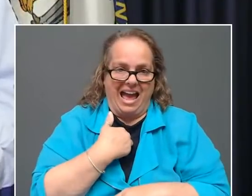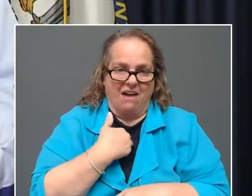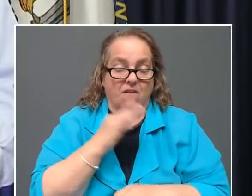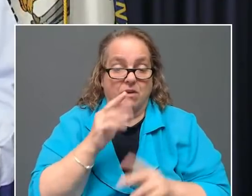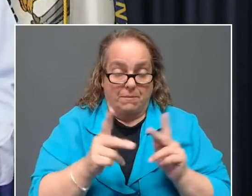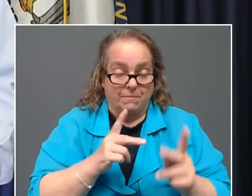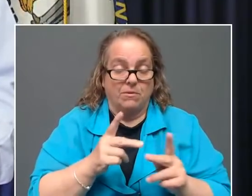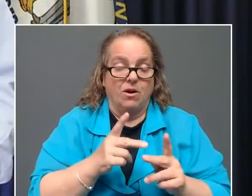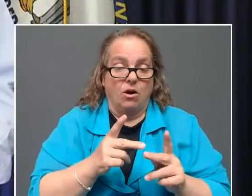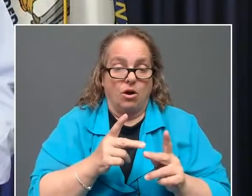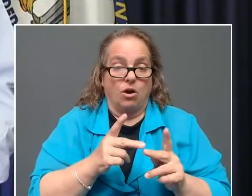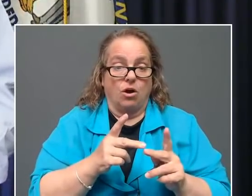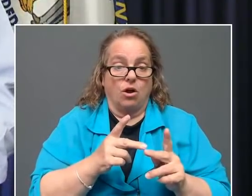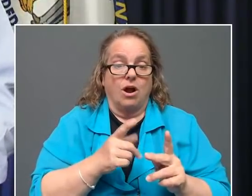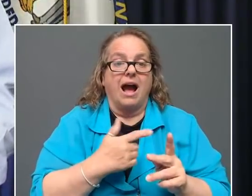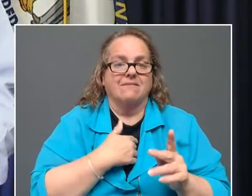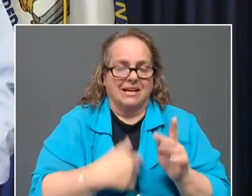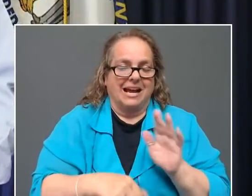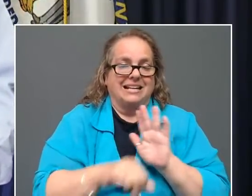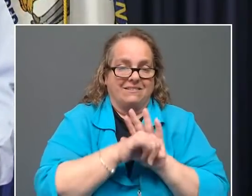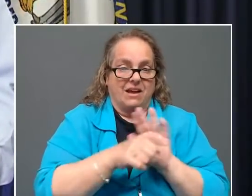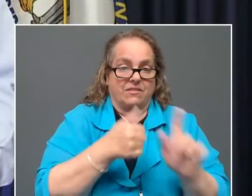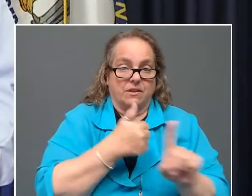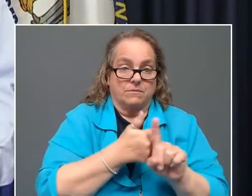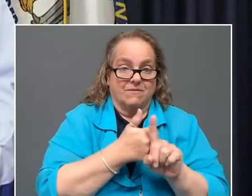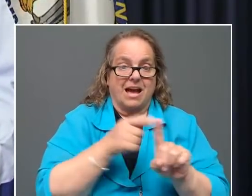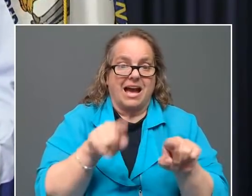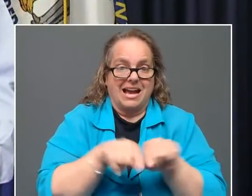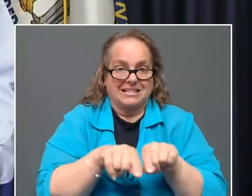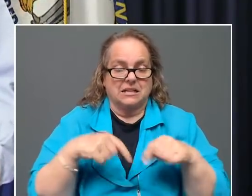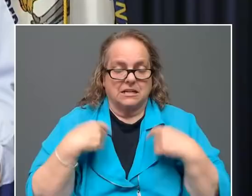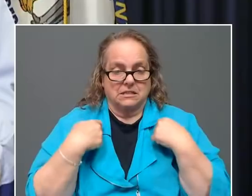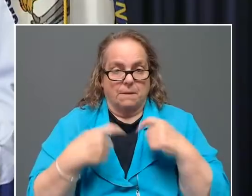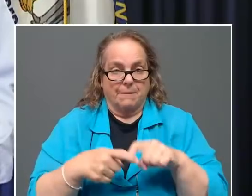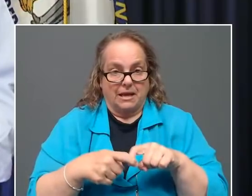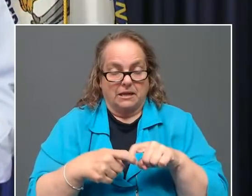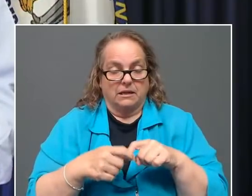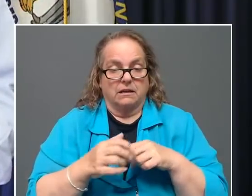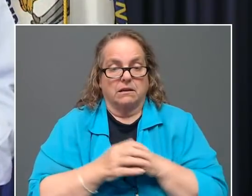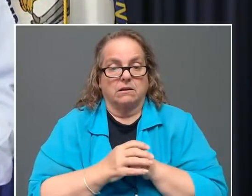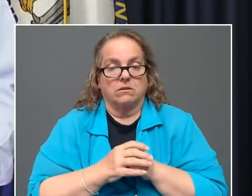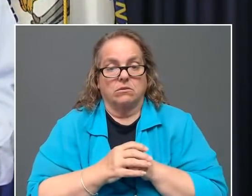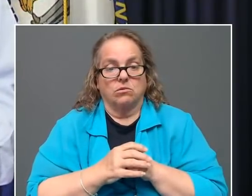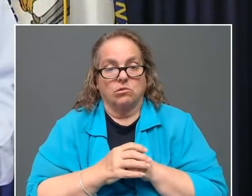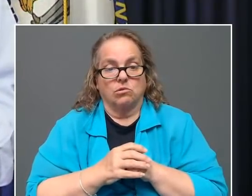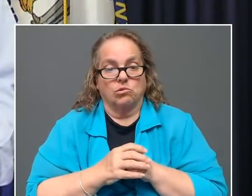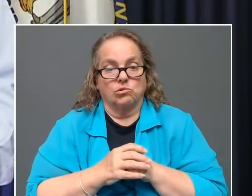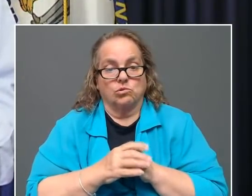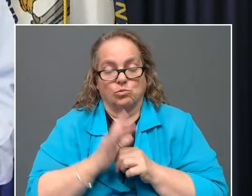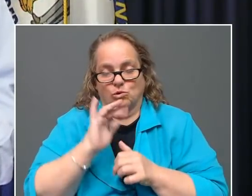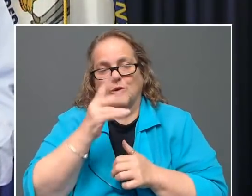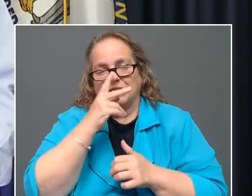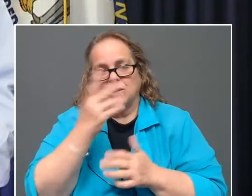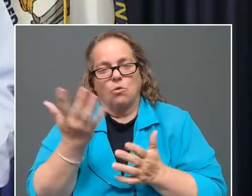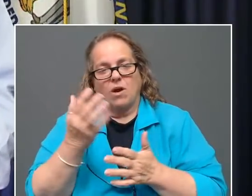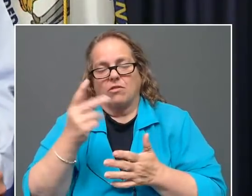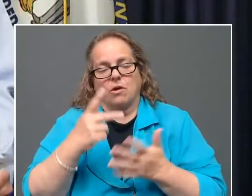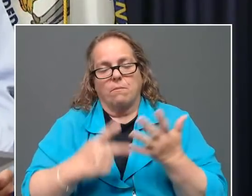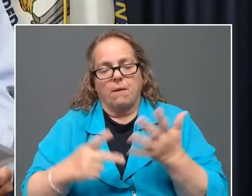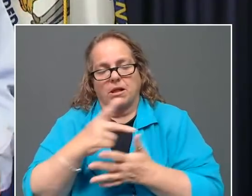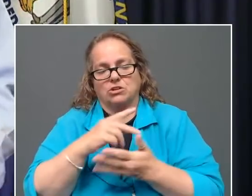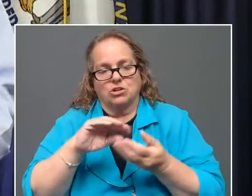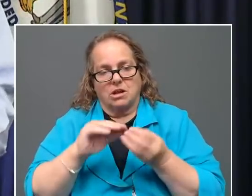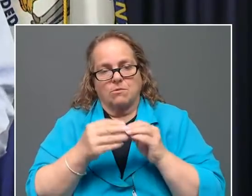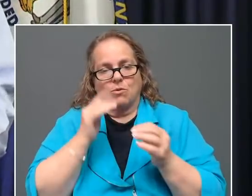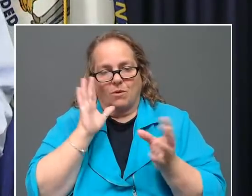have identified their ethnicity as Hispanic. We'll pull up the population numbers, and I'll add those here